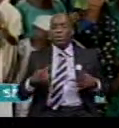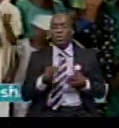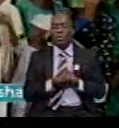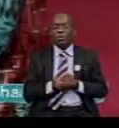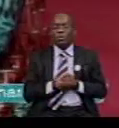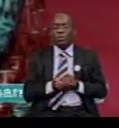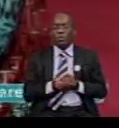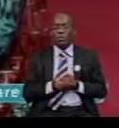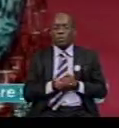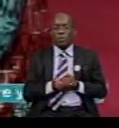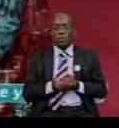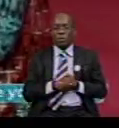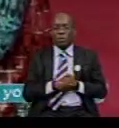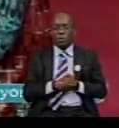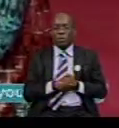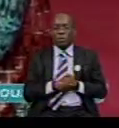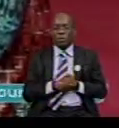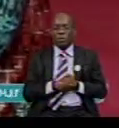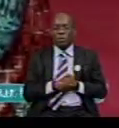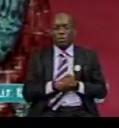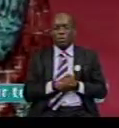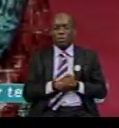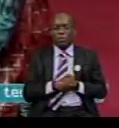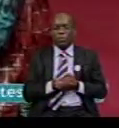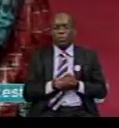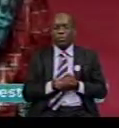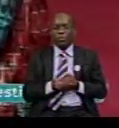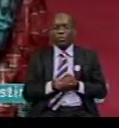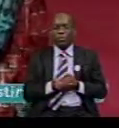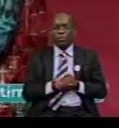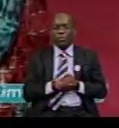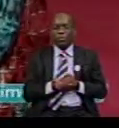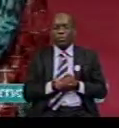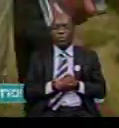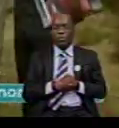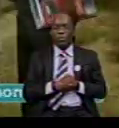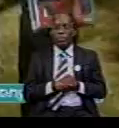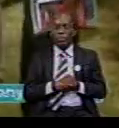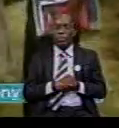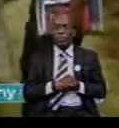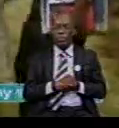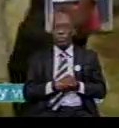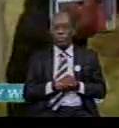You don't need to be in a hurry tonight. Yes.